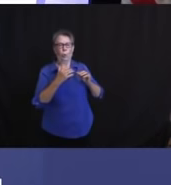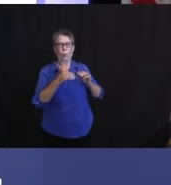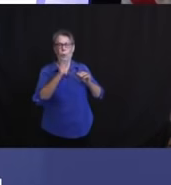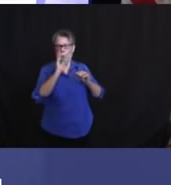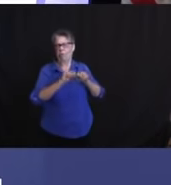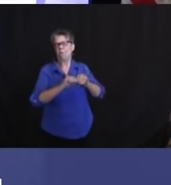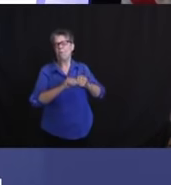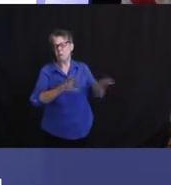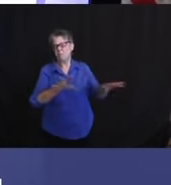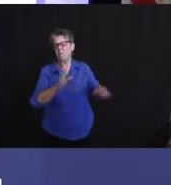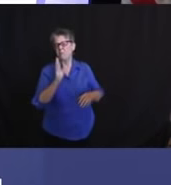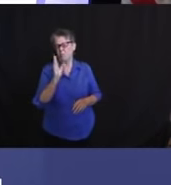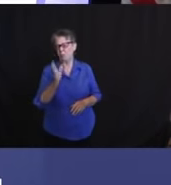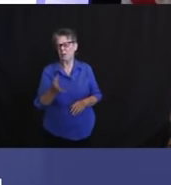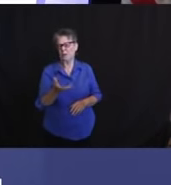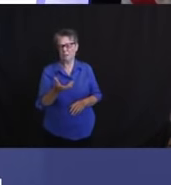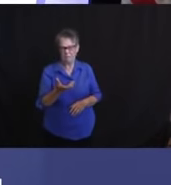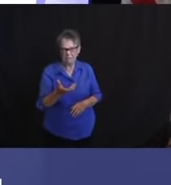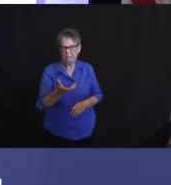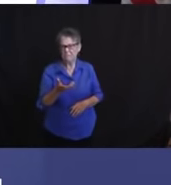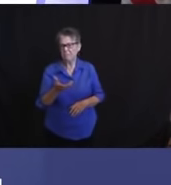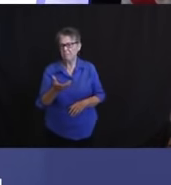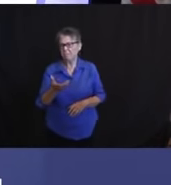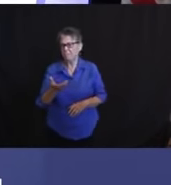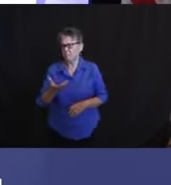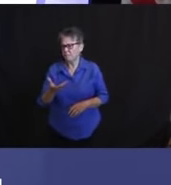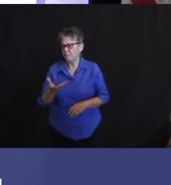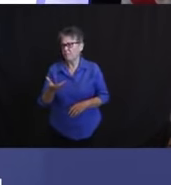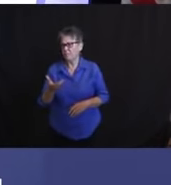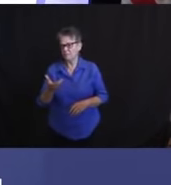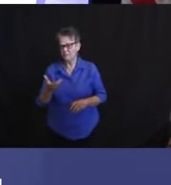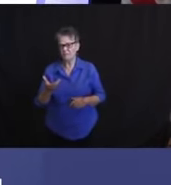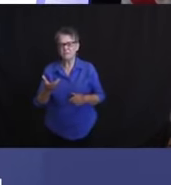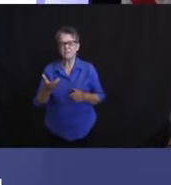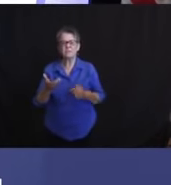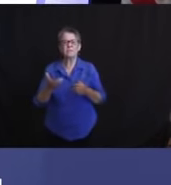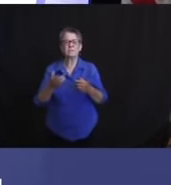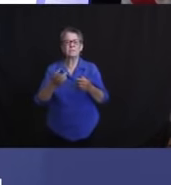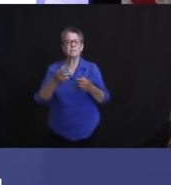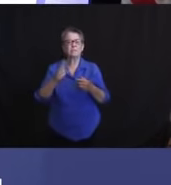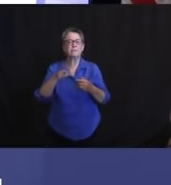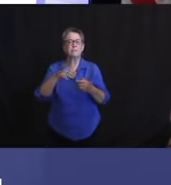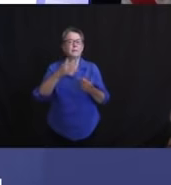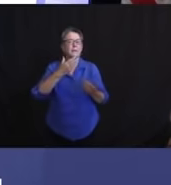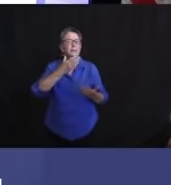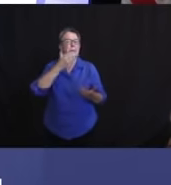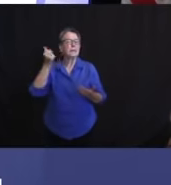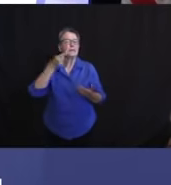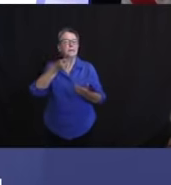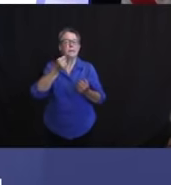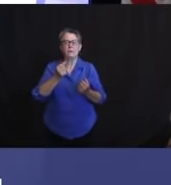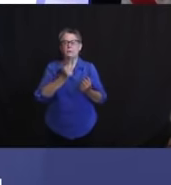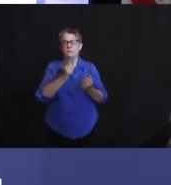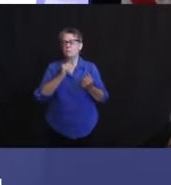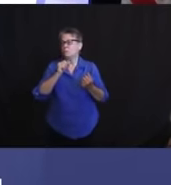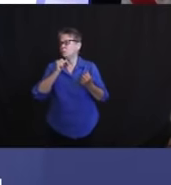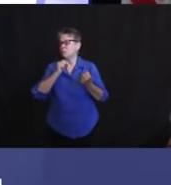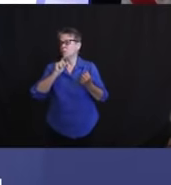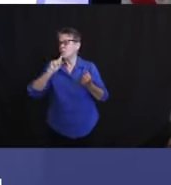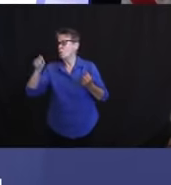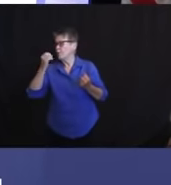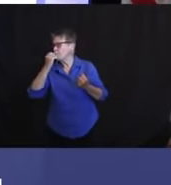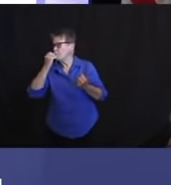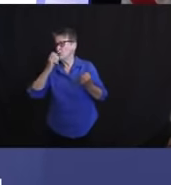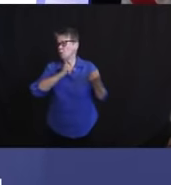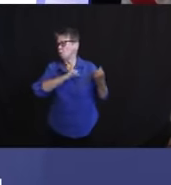via drive-through, delivery, takeout, or curbside pickup. Dining outdoors with reduced capacity and at